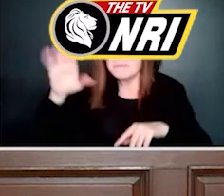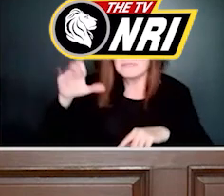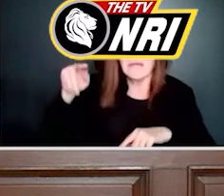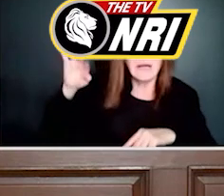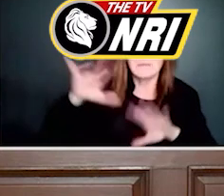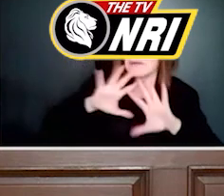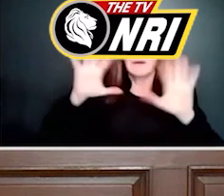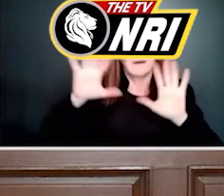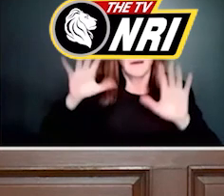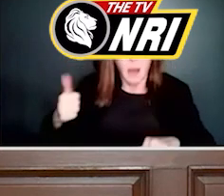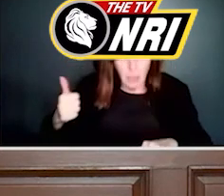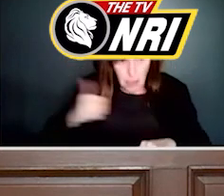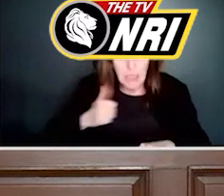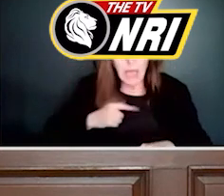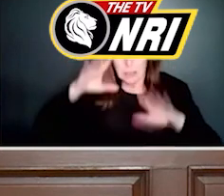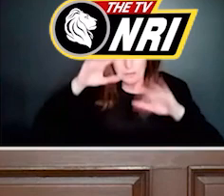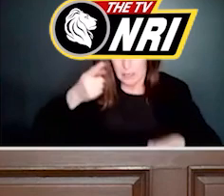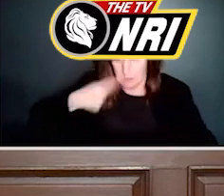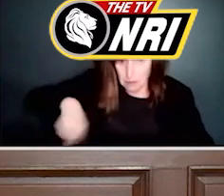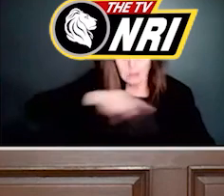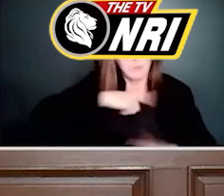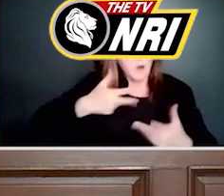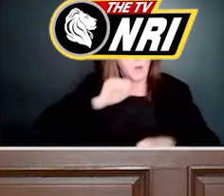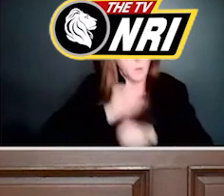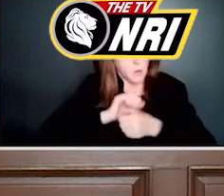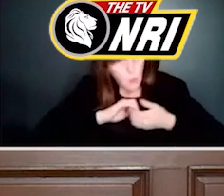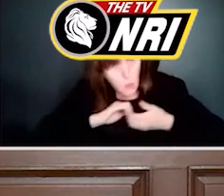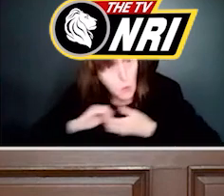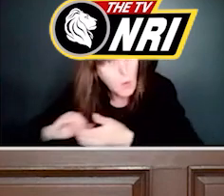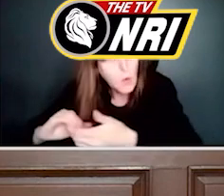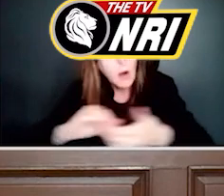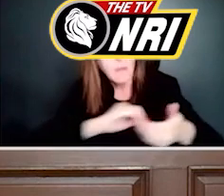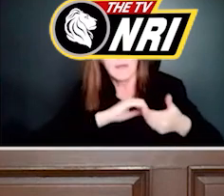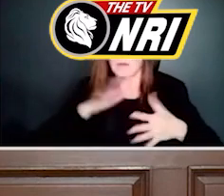to set a date. We will put aside our whole schedule,